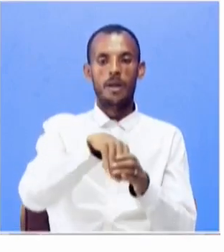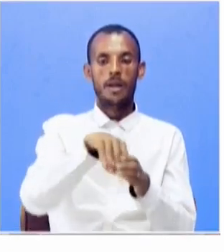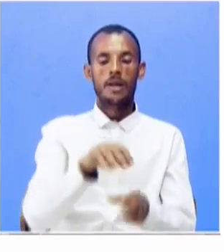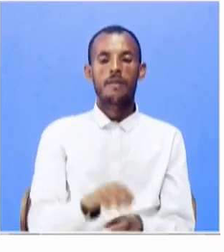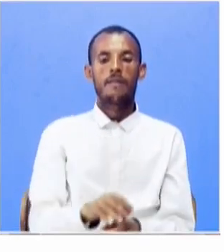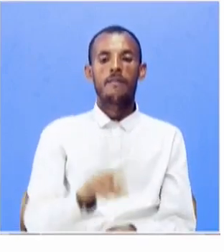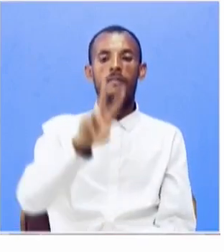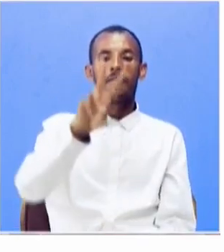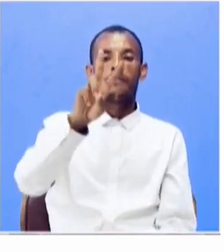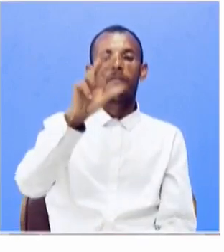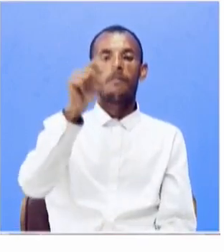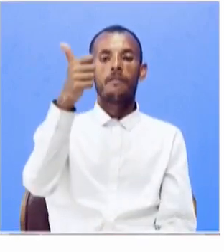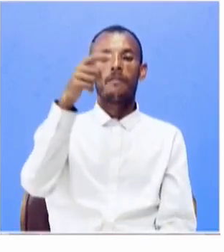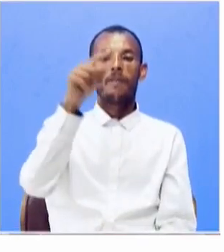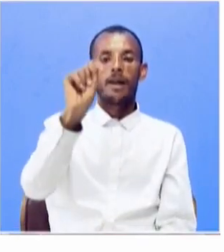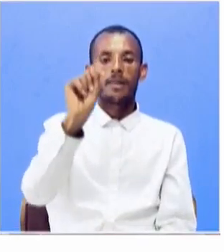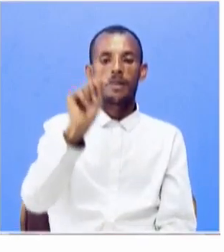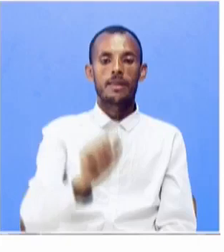VAT,